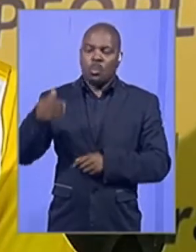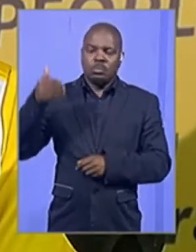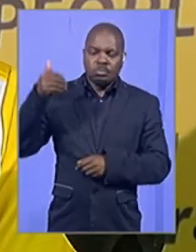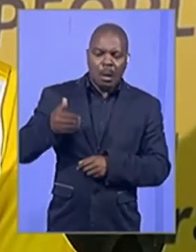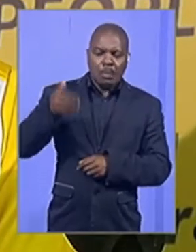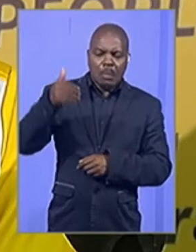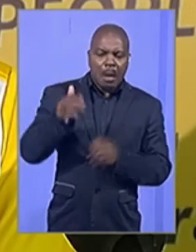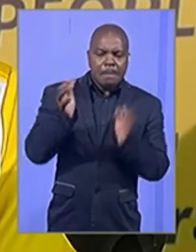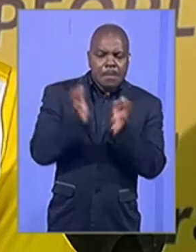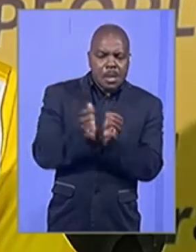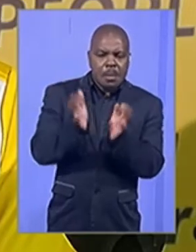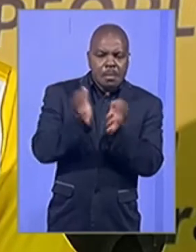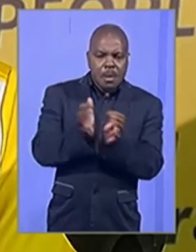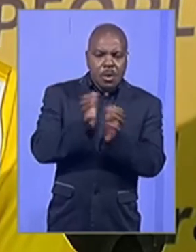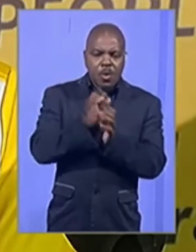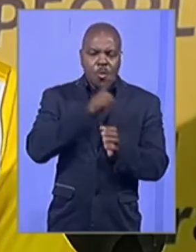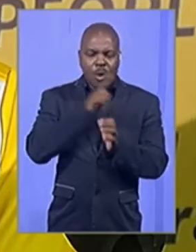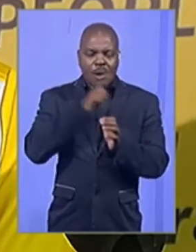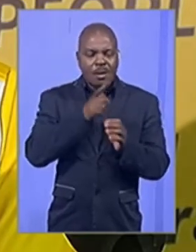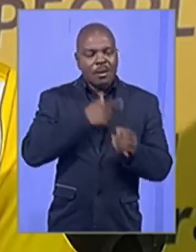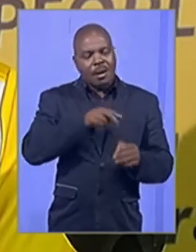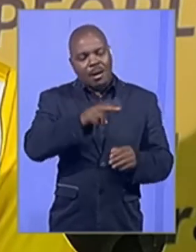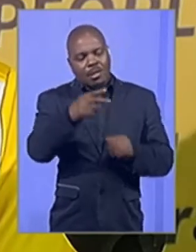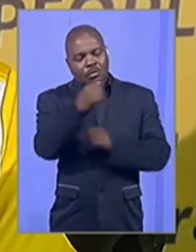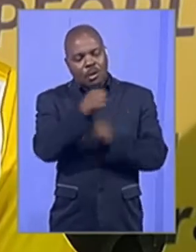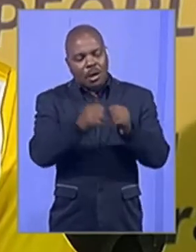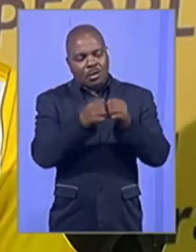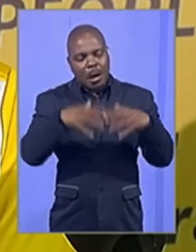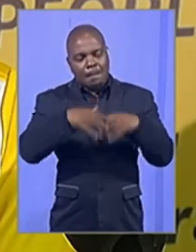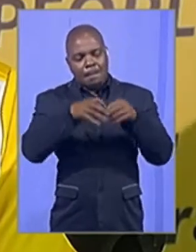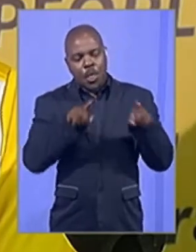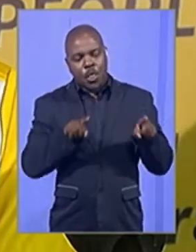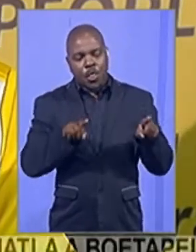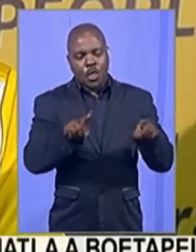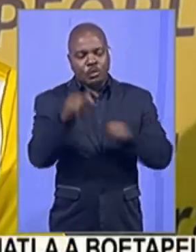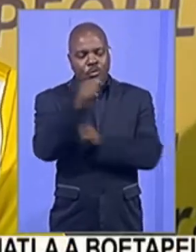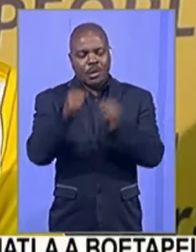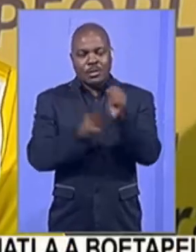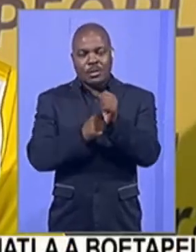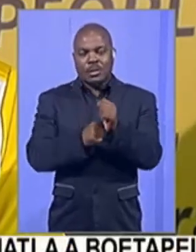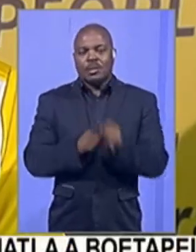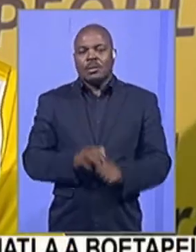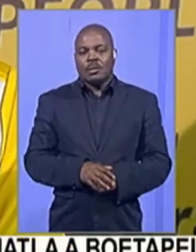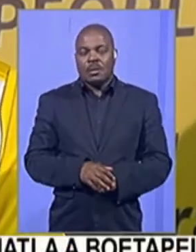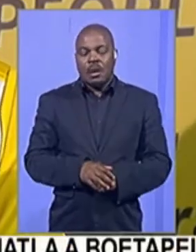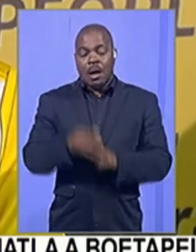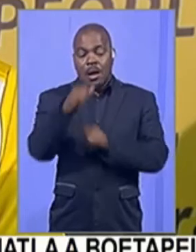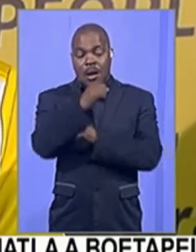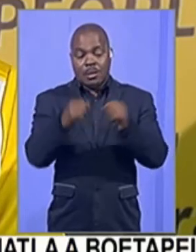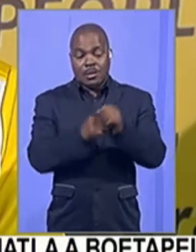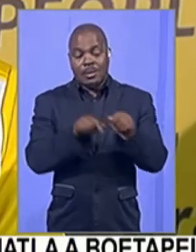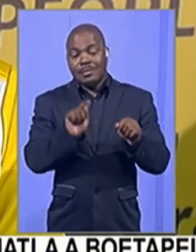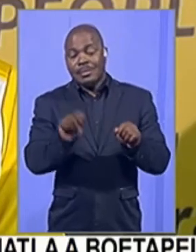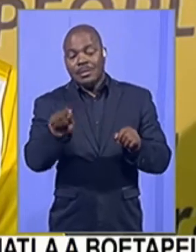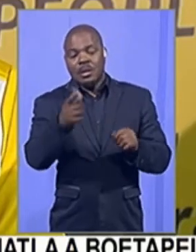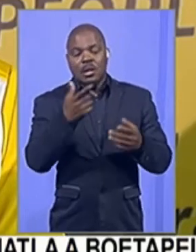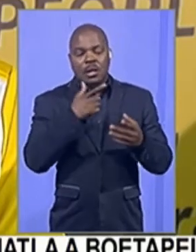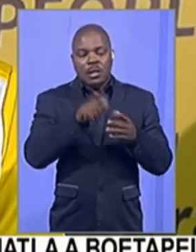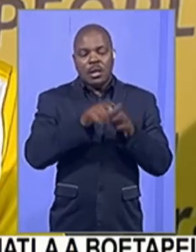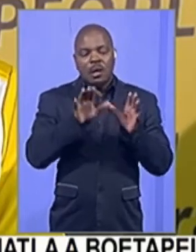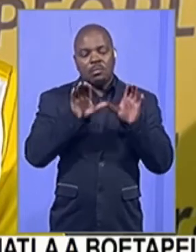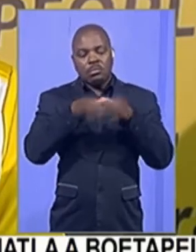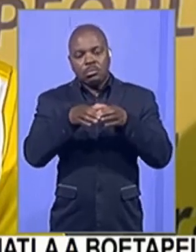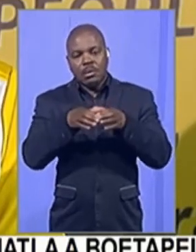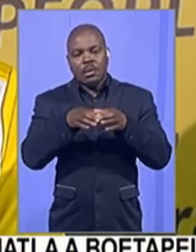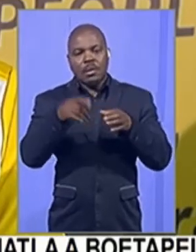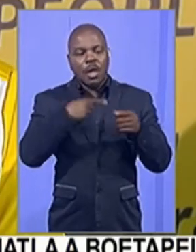to form parallel structures in COPE, which structures are made to organize and compete